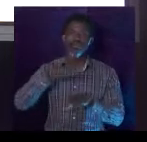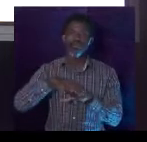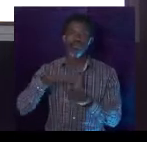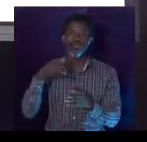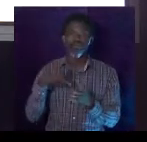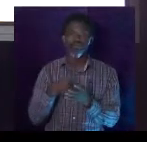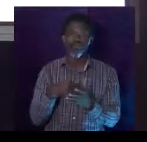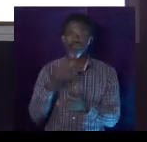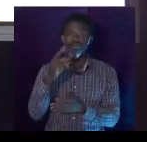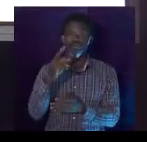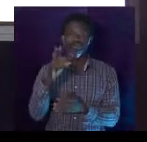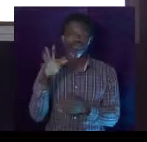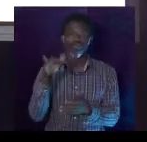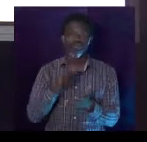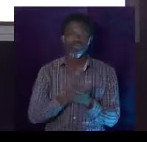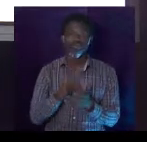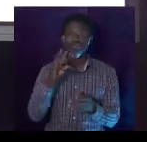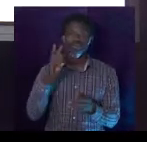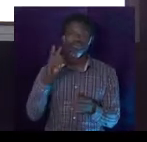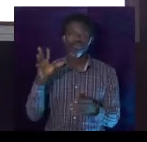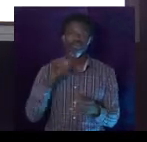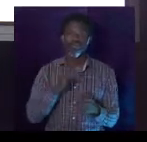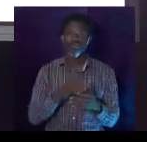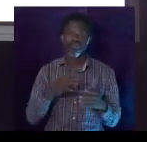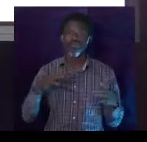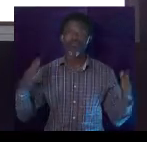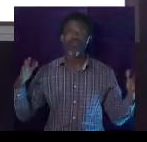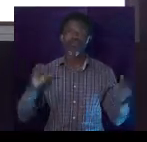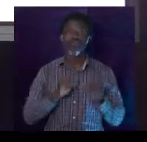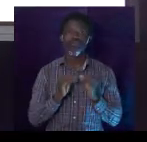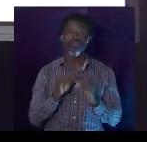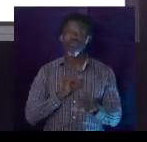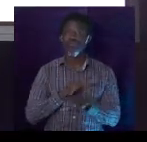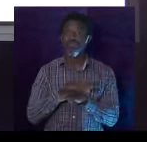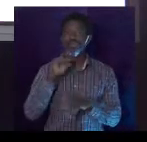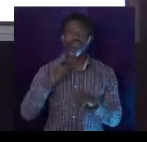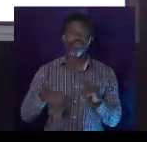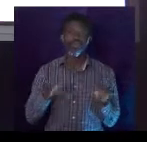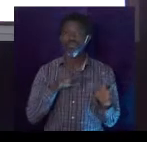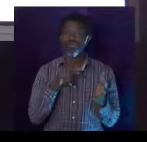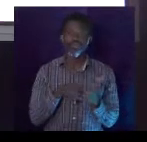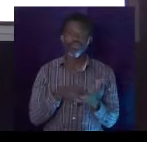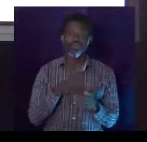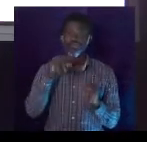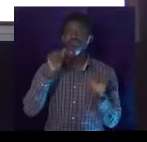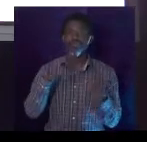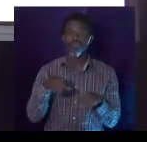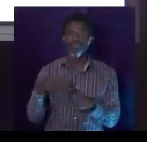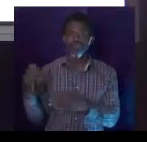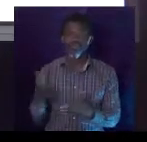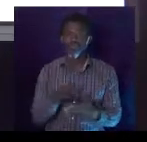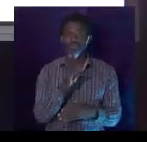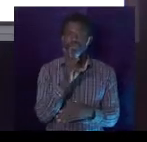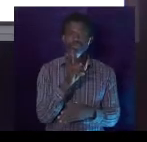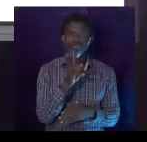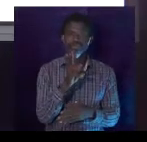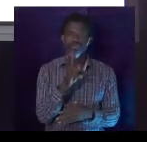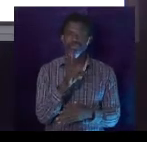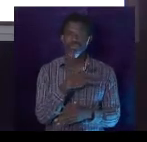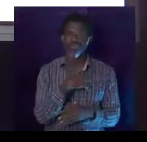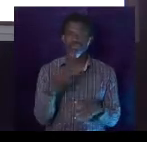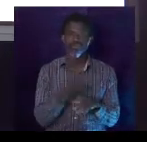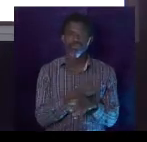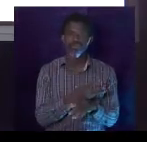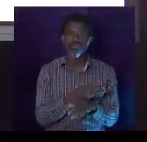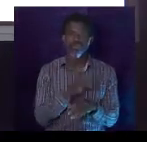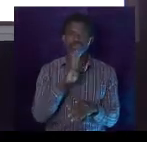Now, on the surface of it, 65 times 65 is, wow, huge number. I can't do this. But you can. Just bring the 6.